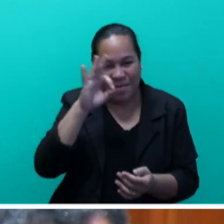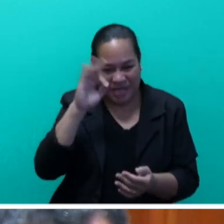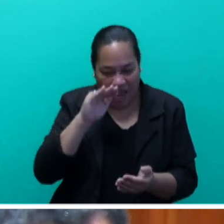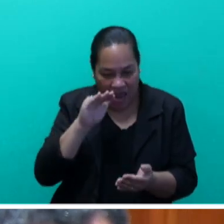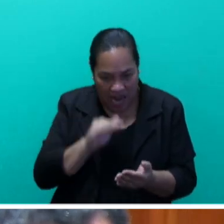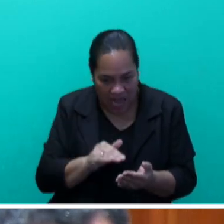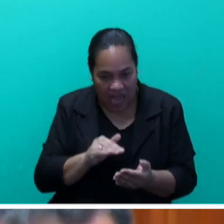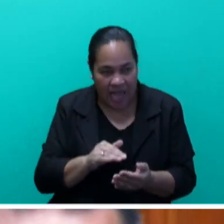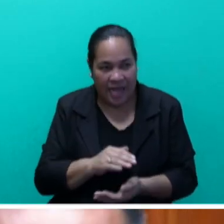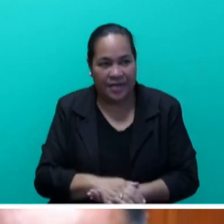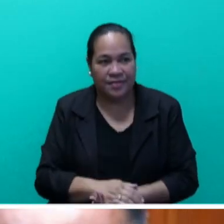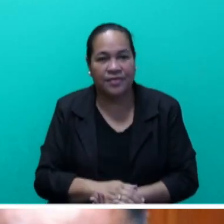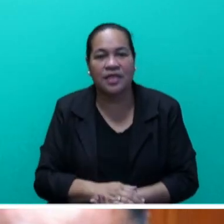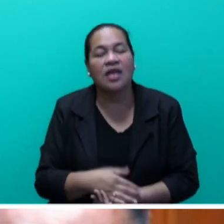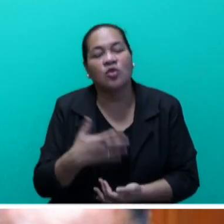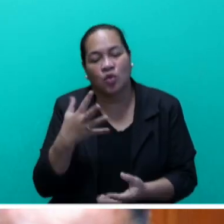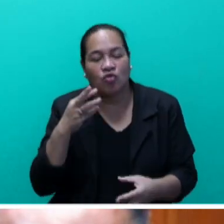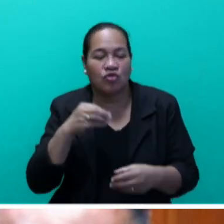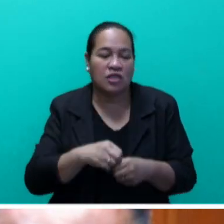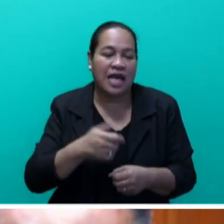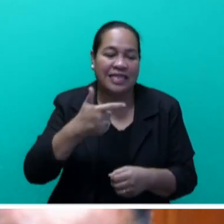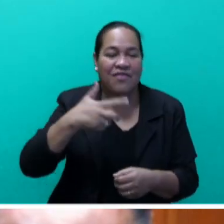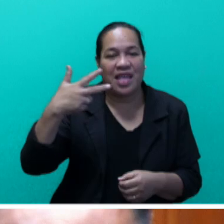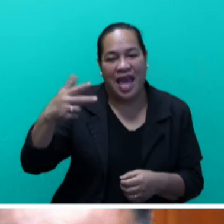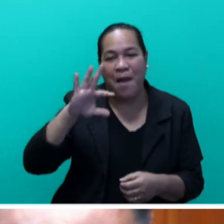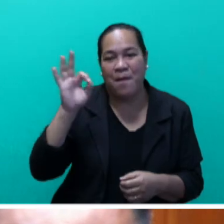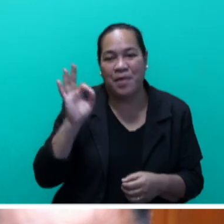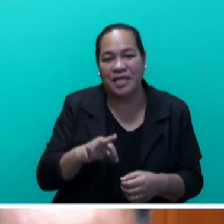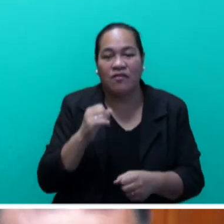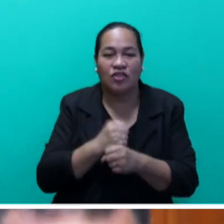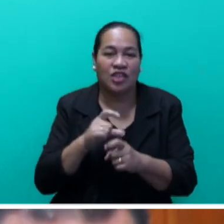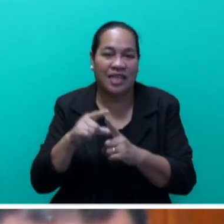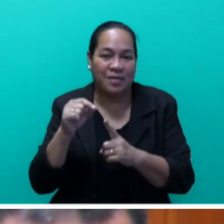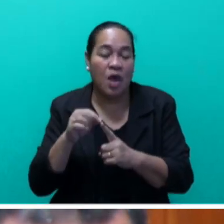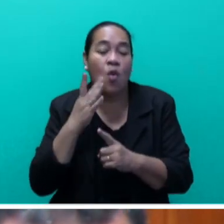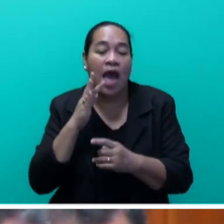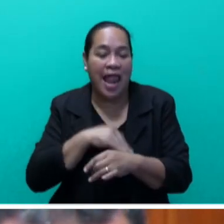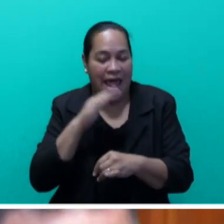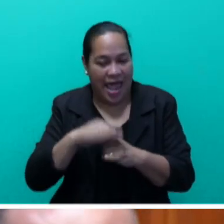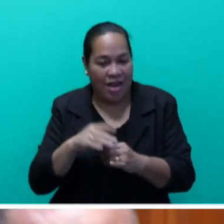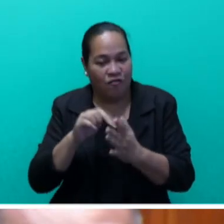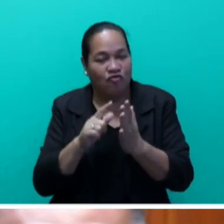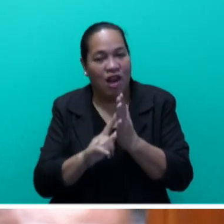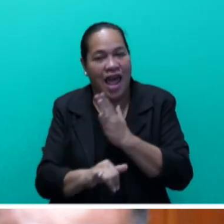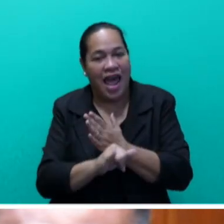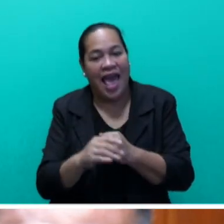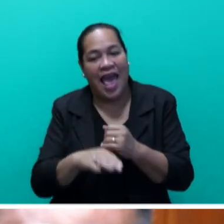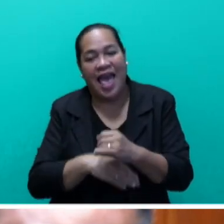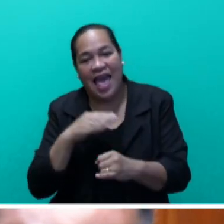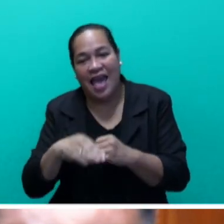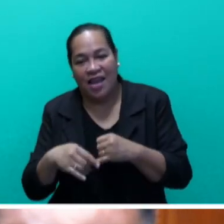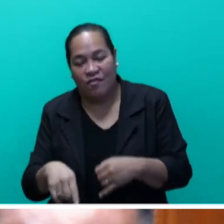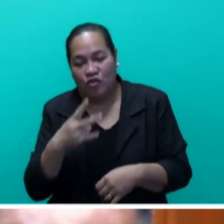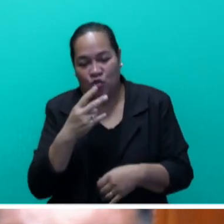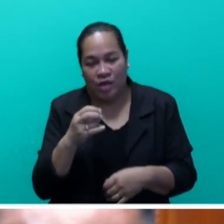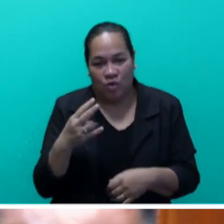with a target projection to reach 78% of the GDP at the end of July 2024. Mr. Speaker,